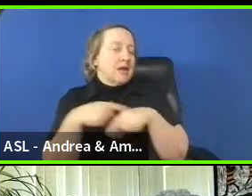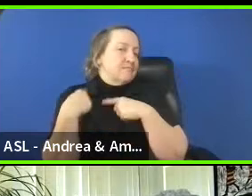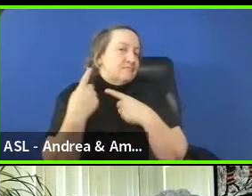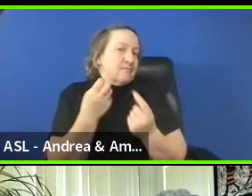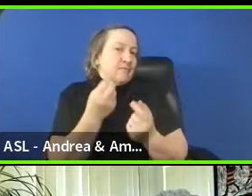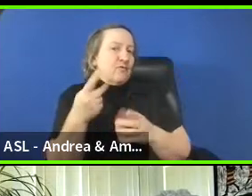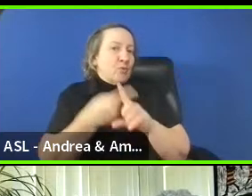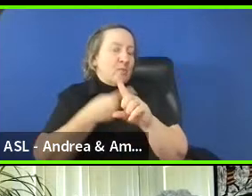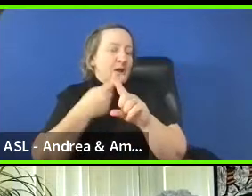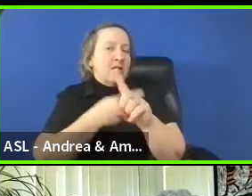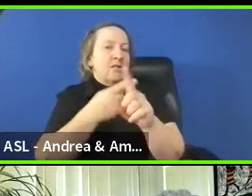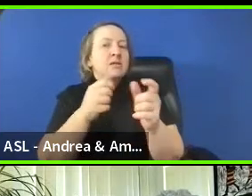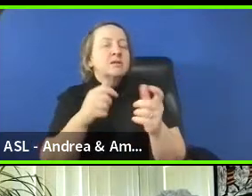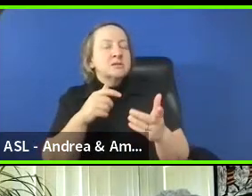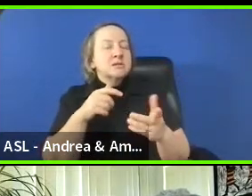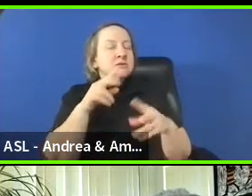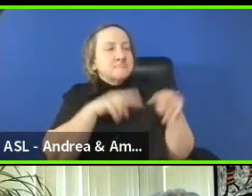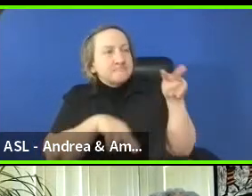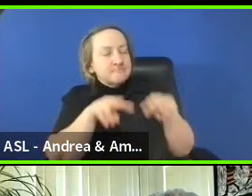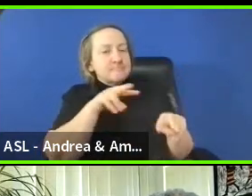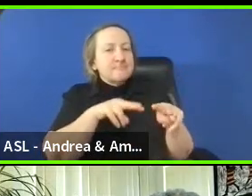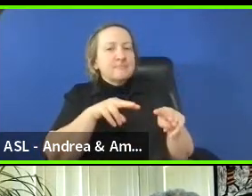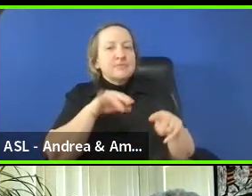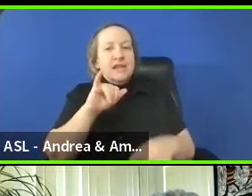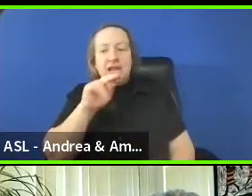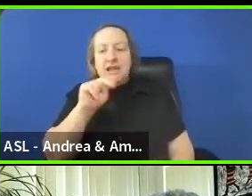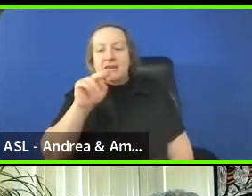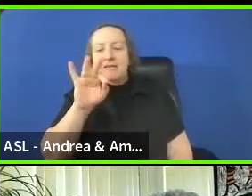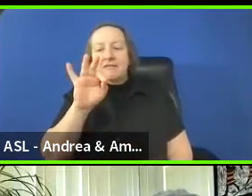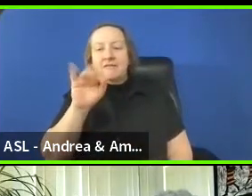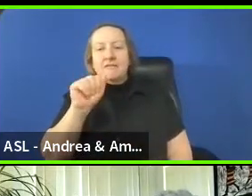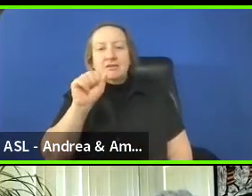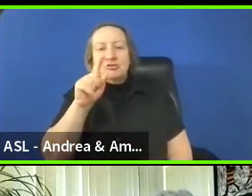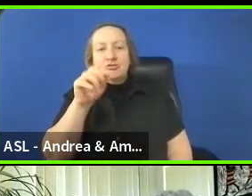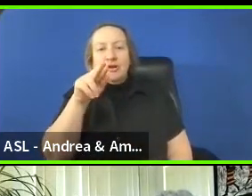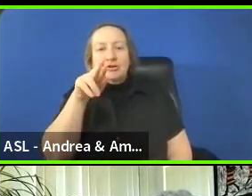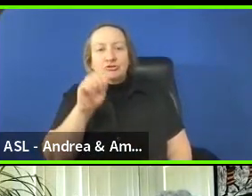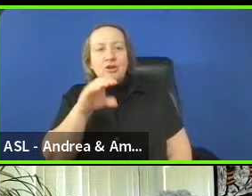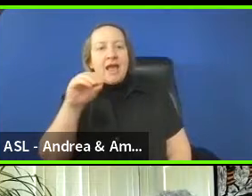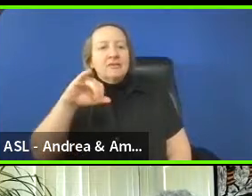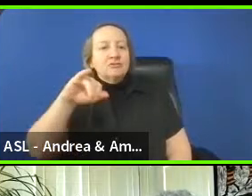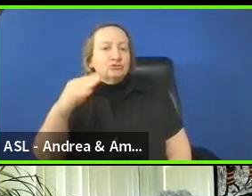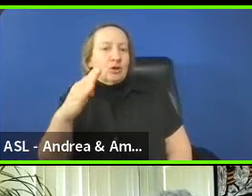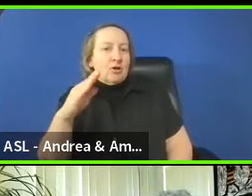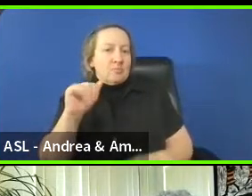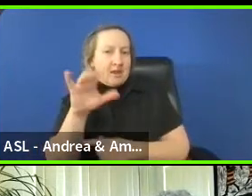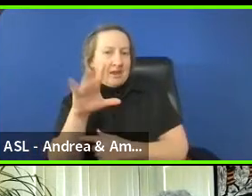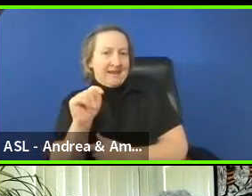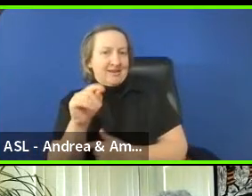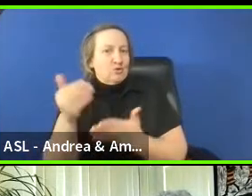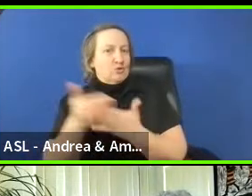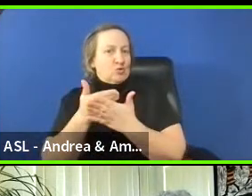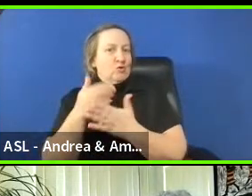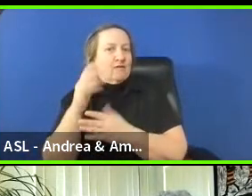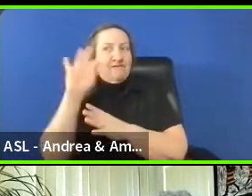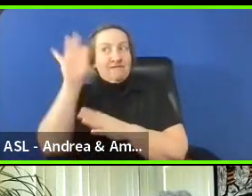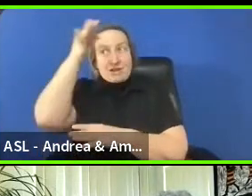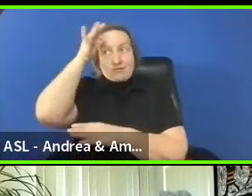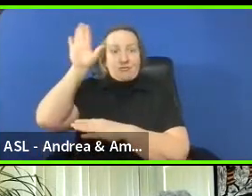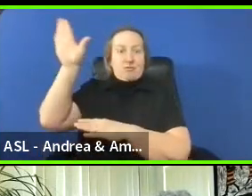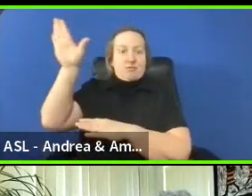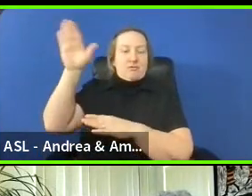unpacking the Infrastructure and Investment Job Act. That's the new federal transportation bill. And the more I read it, the